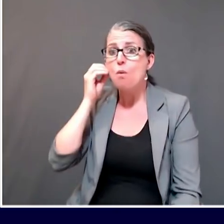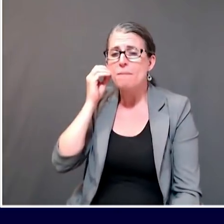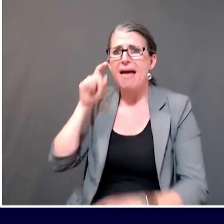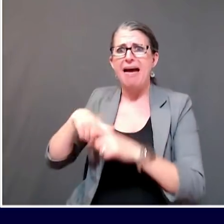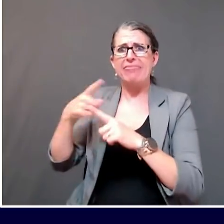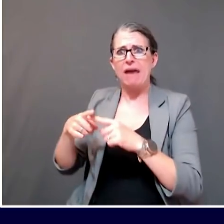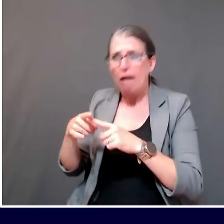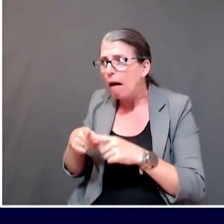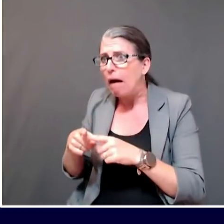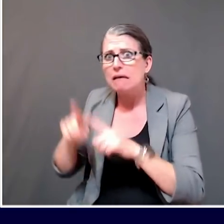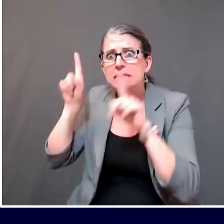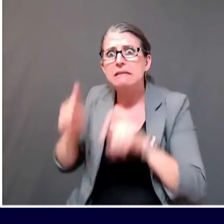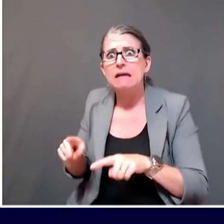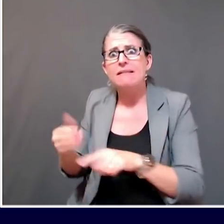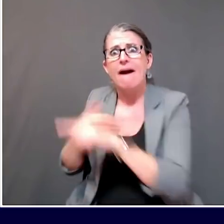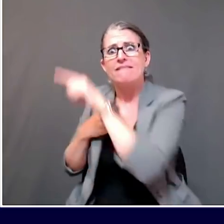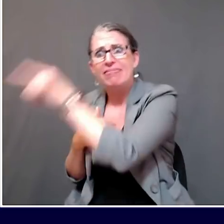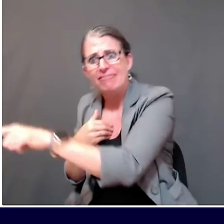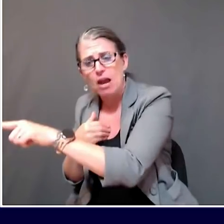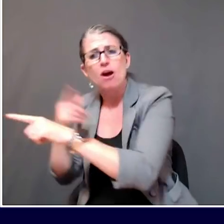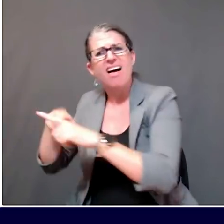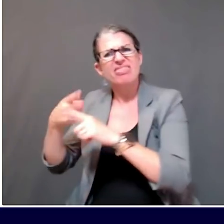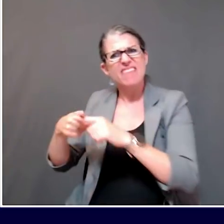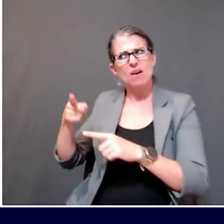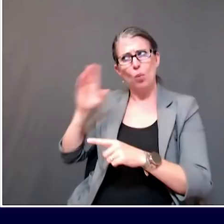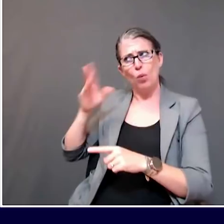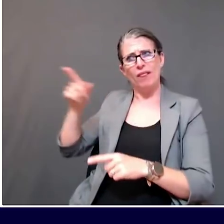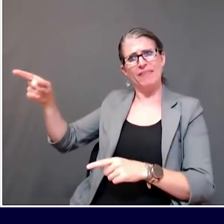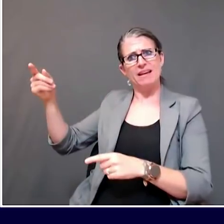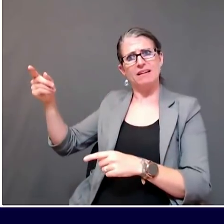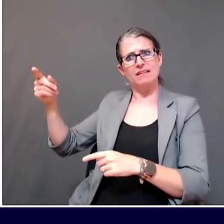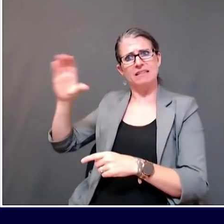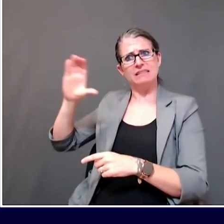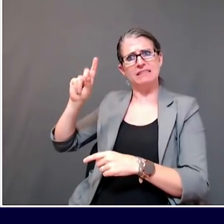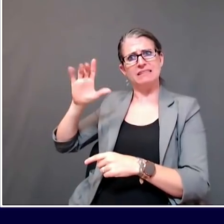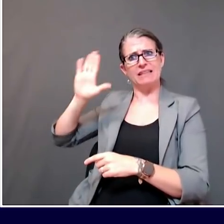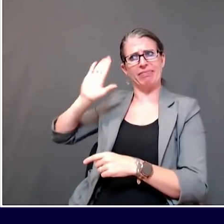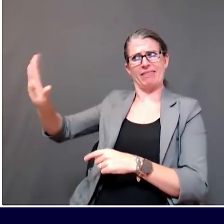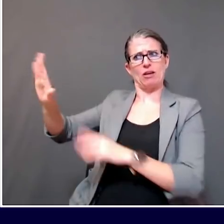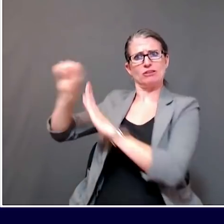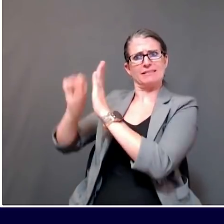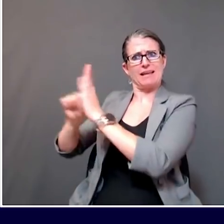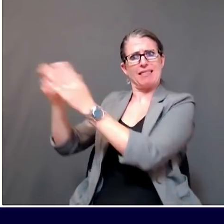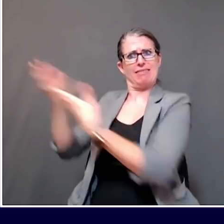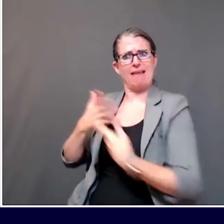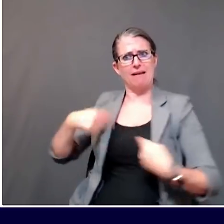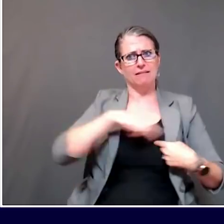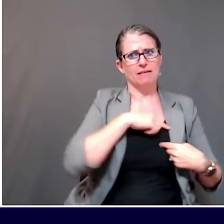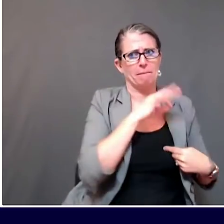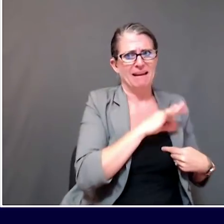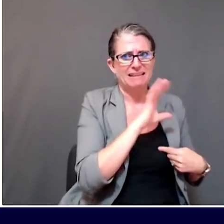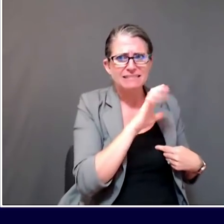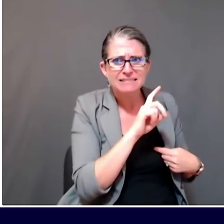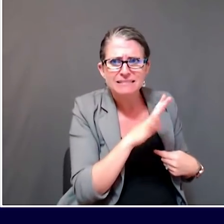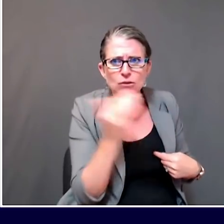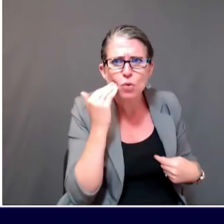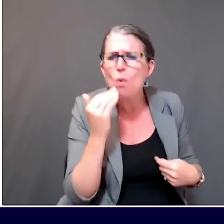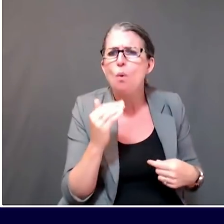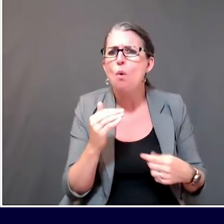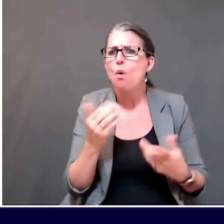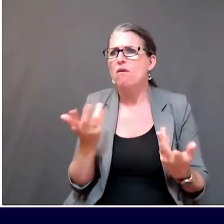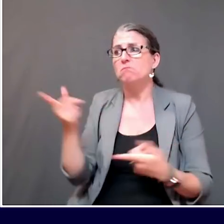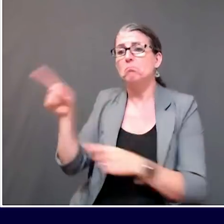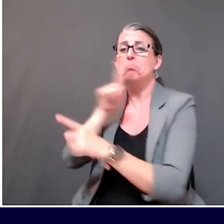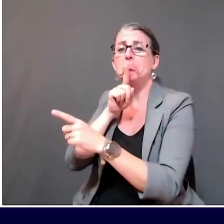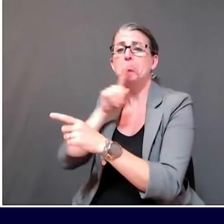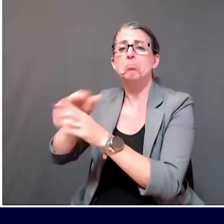they aren't doing much in terms of contact tracing. We've had reports of someone who there was no